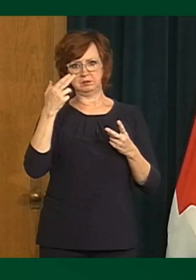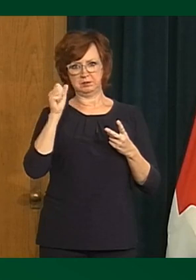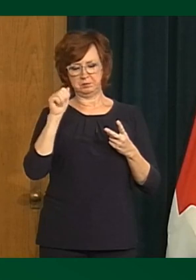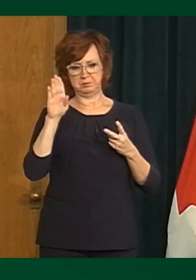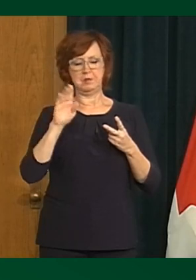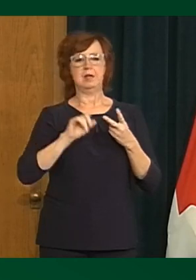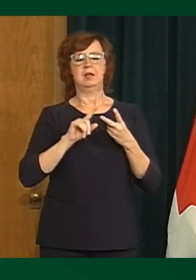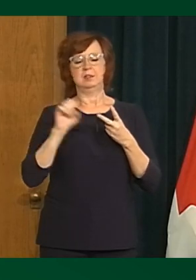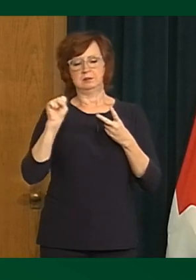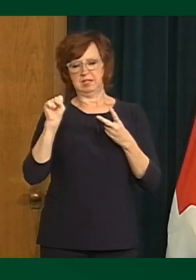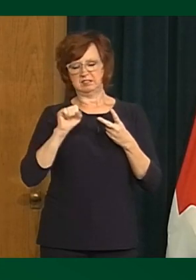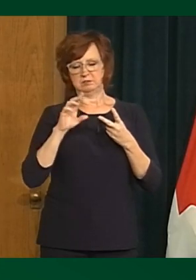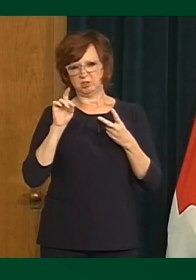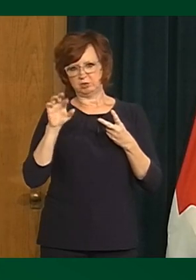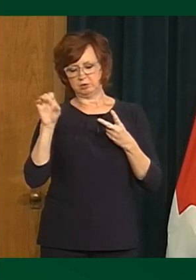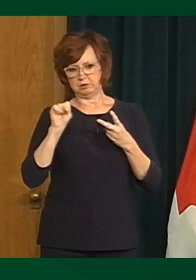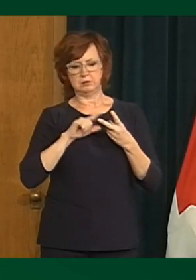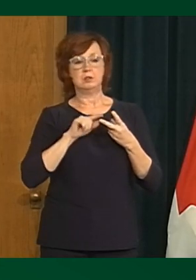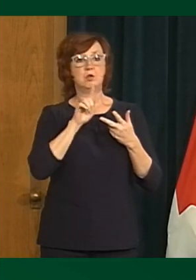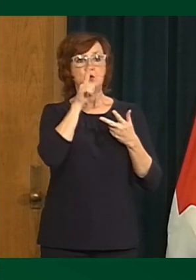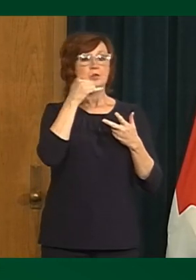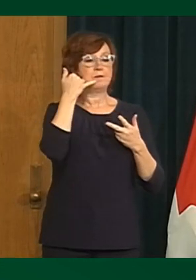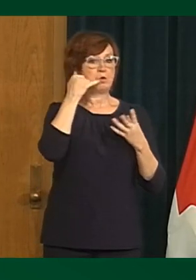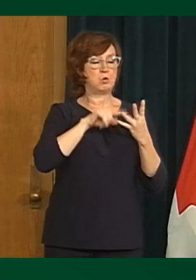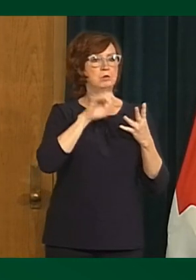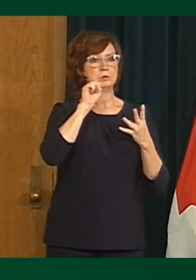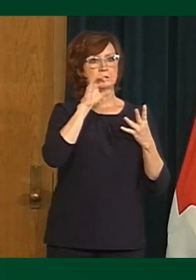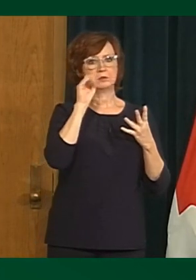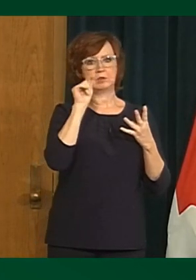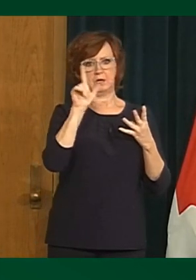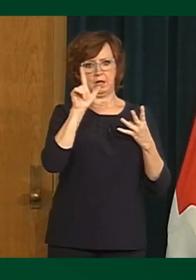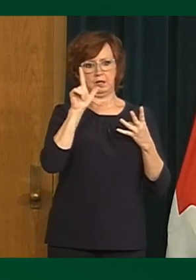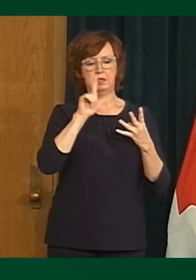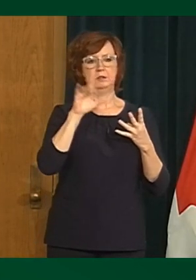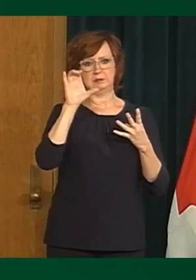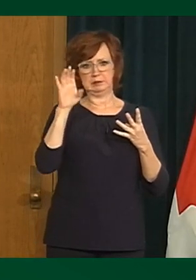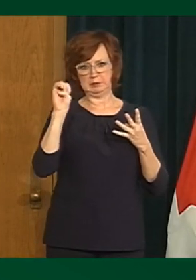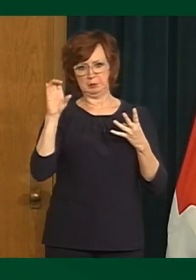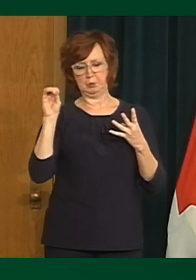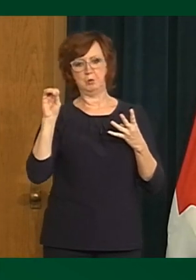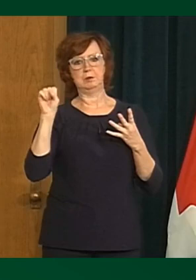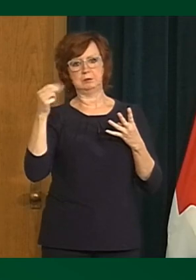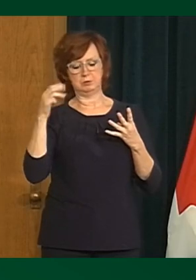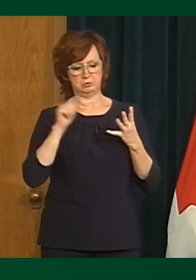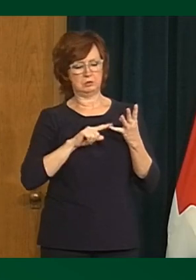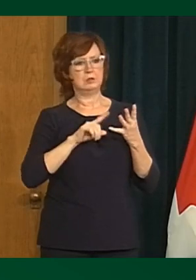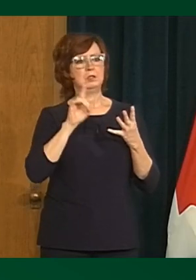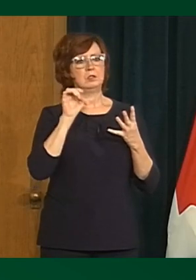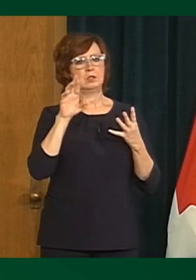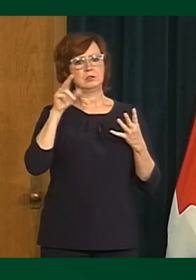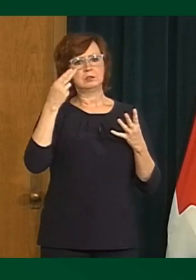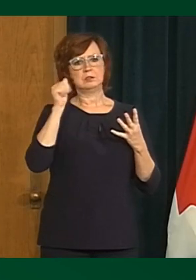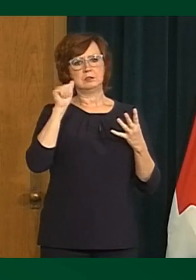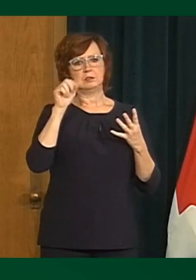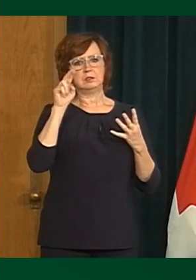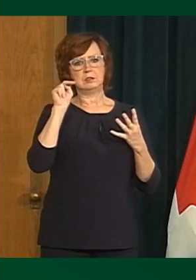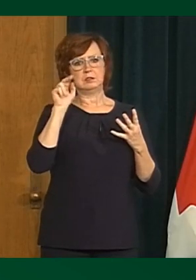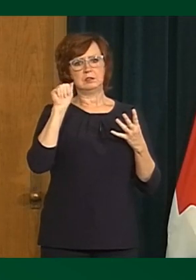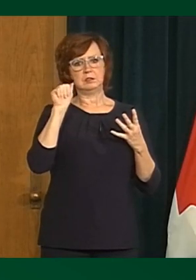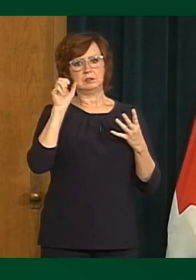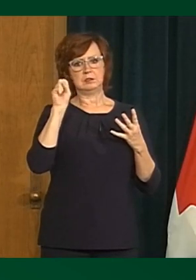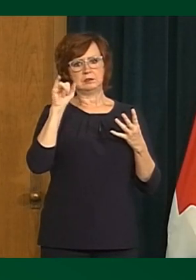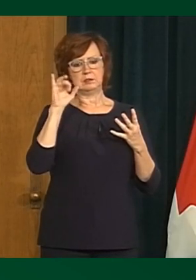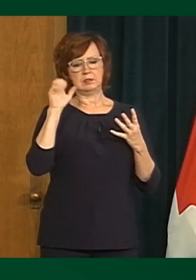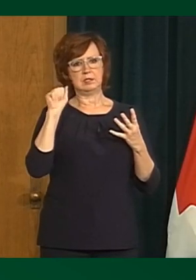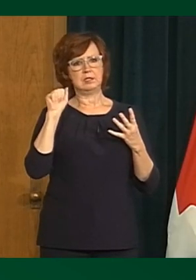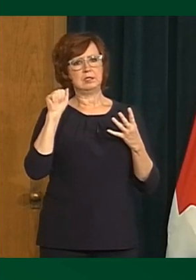the line is Scott Livingstone, CEO of the Saskatchewan Health Authority, and Dr. Rashaad Hansia, Director of